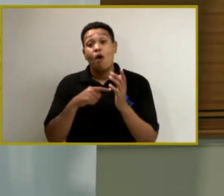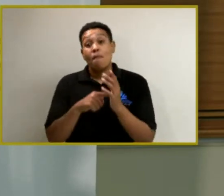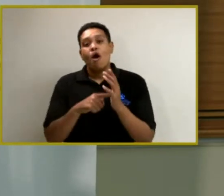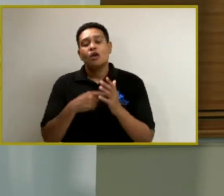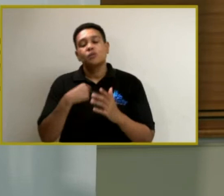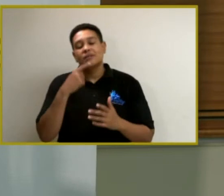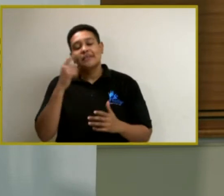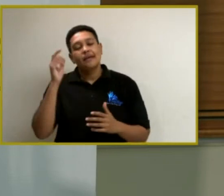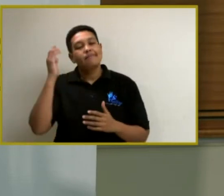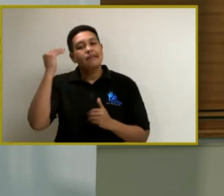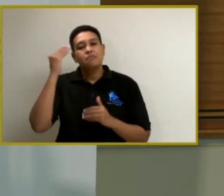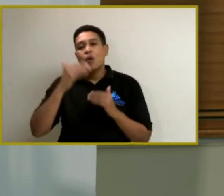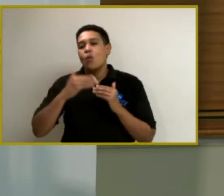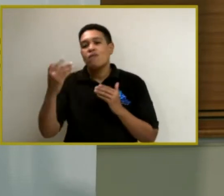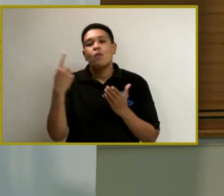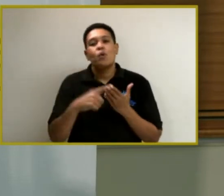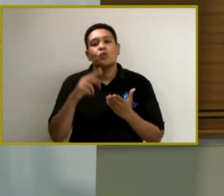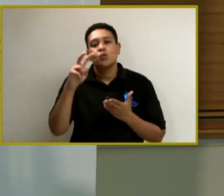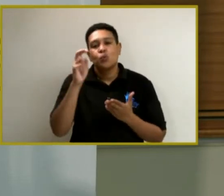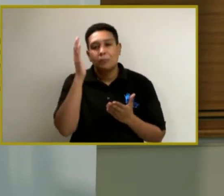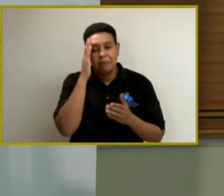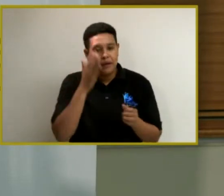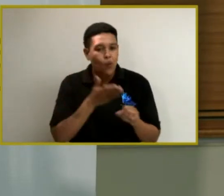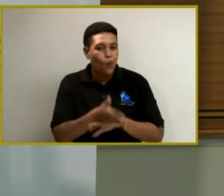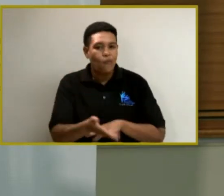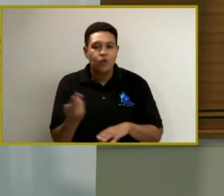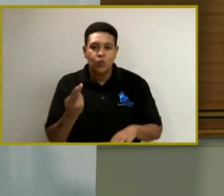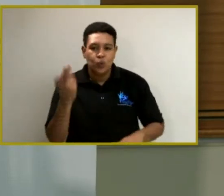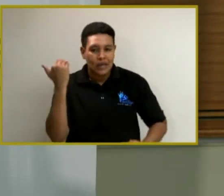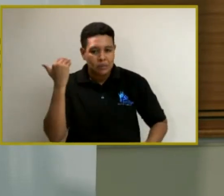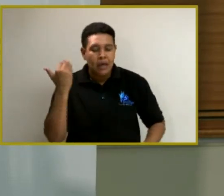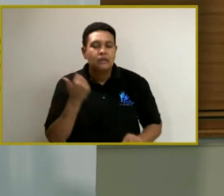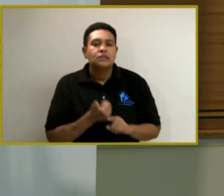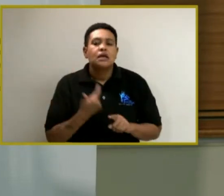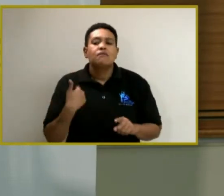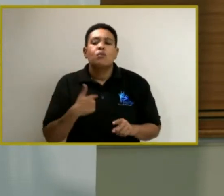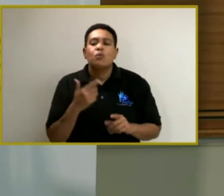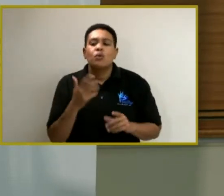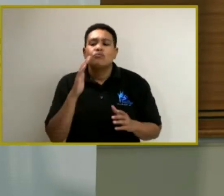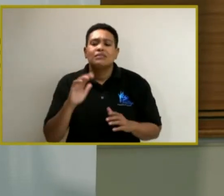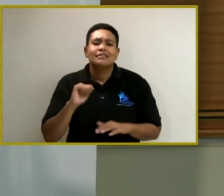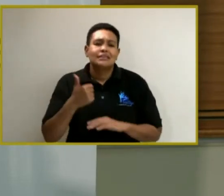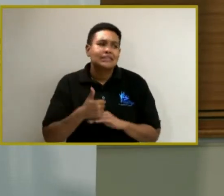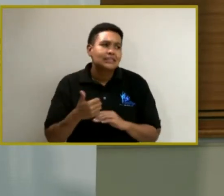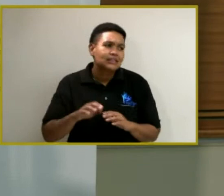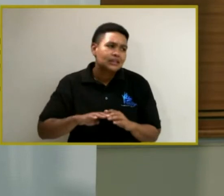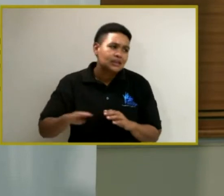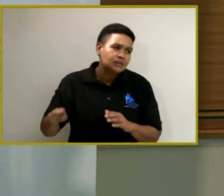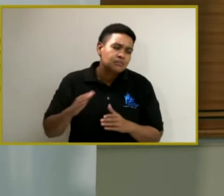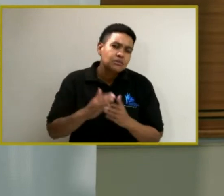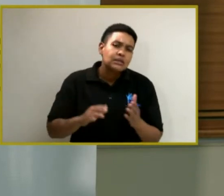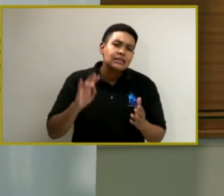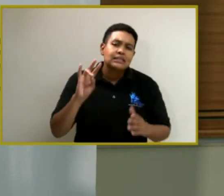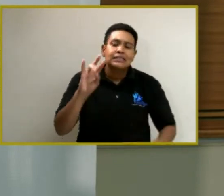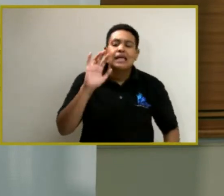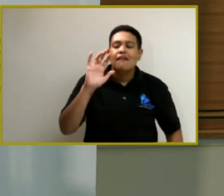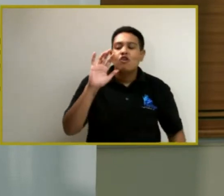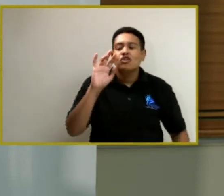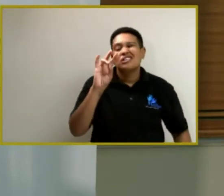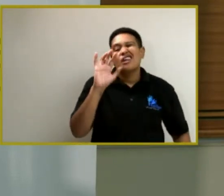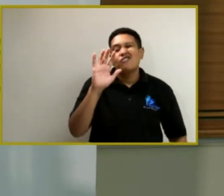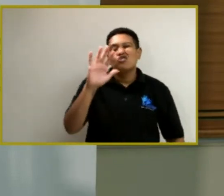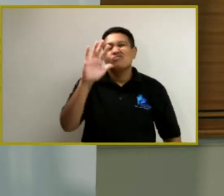had in beds. So we would have put aside 700 or